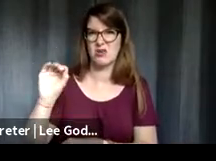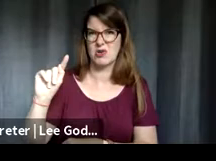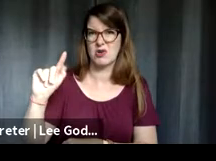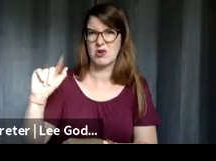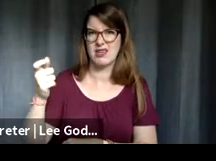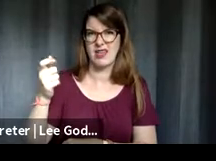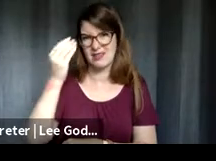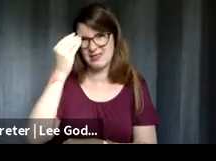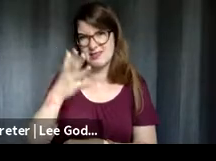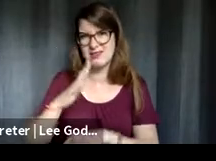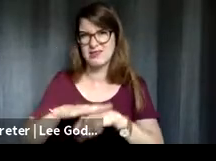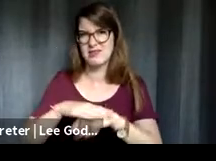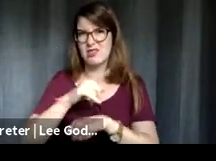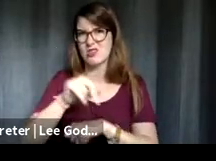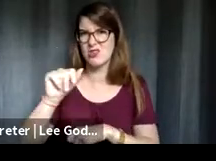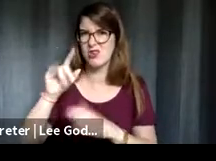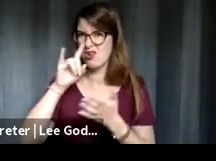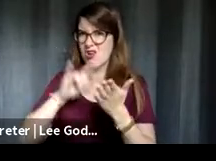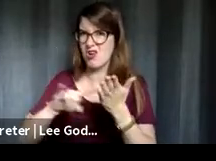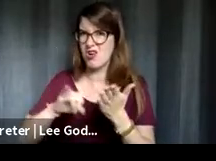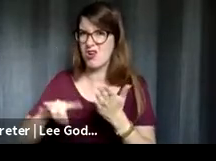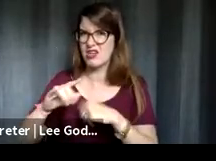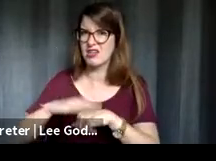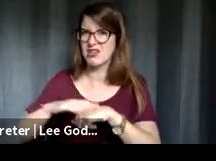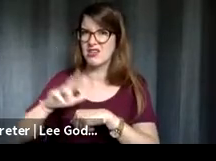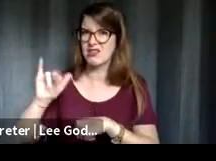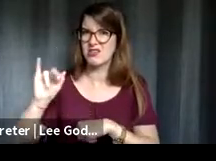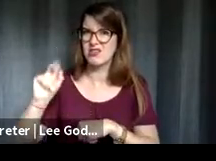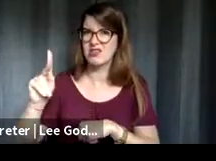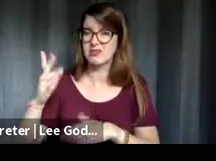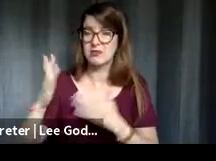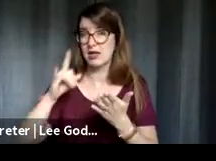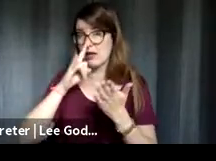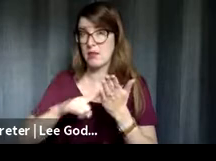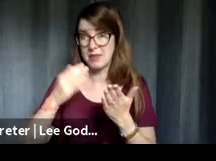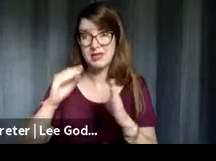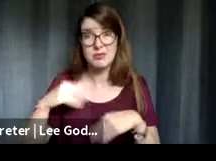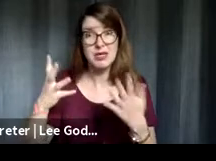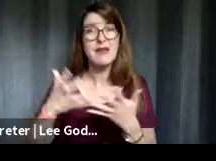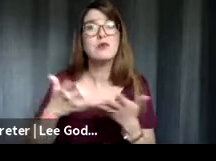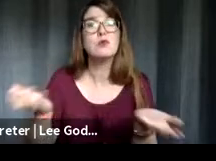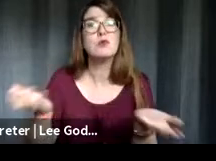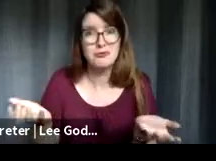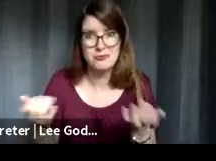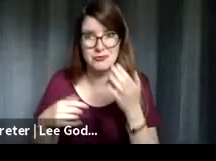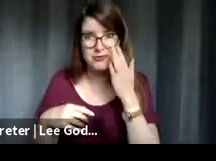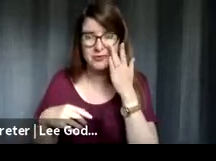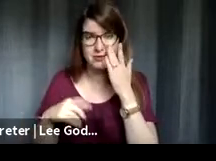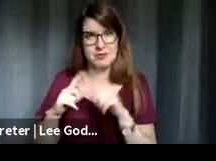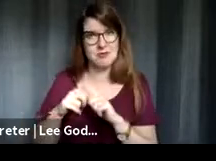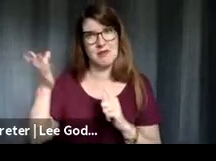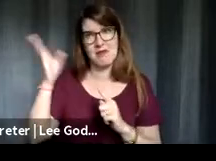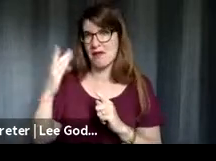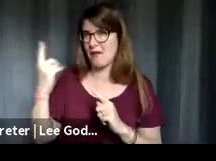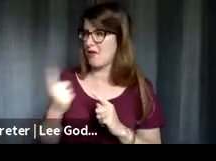I'm an audit risk. So just a warning, you might get audited because I gave too much. We gave too much. But God